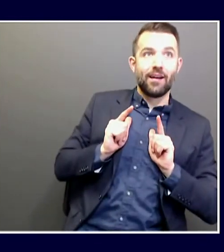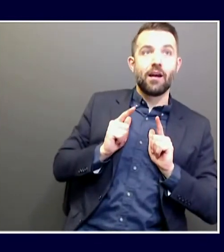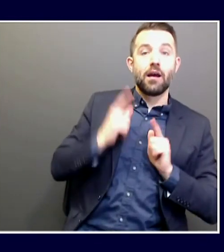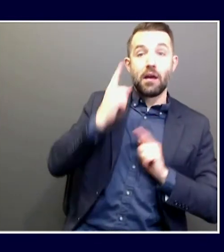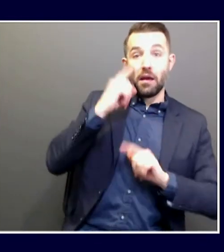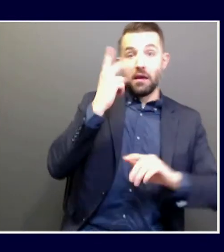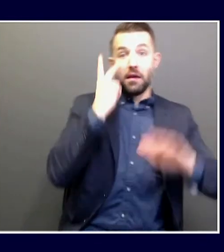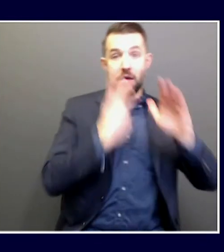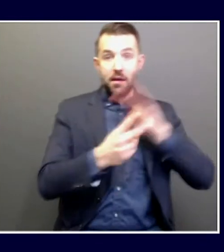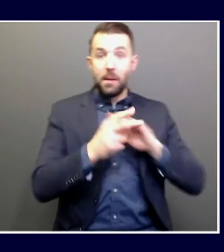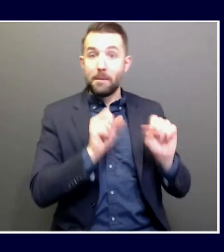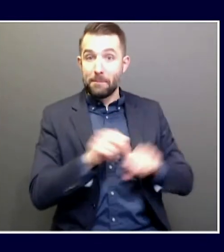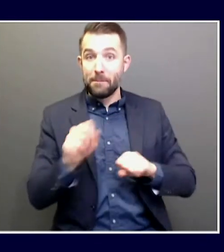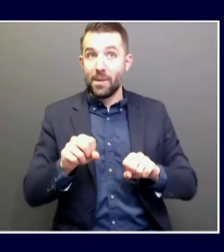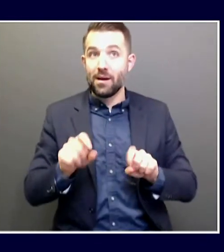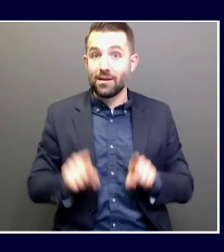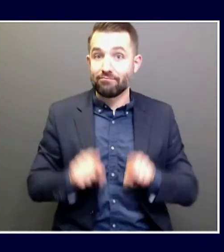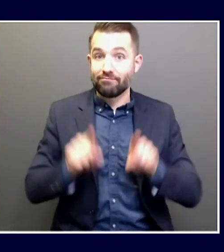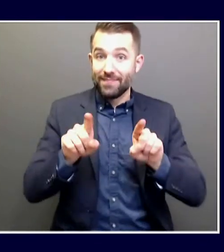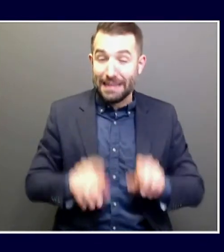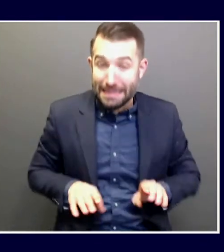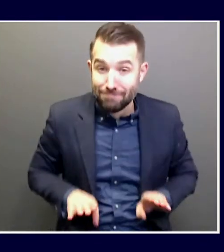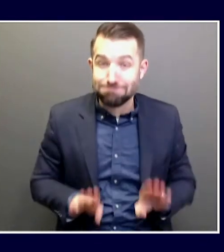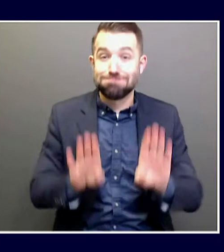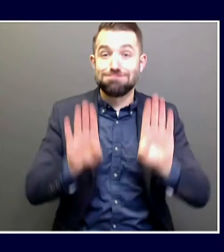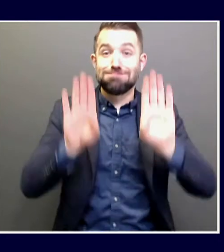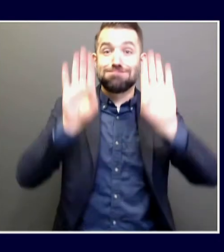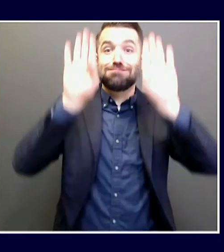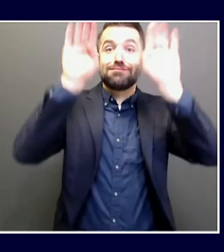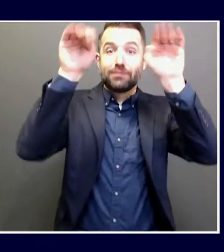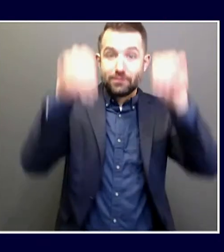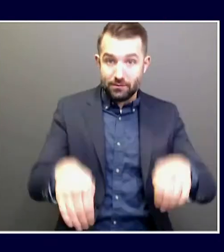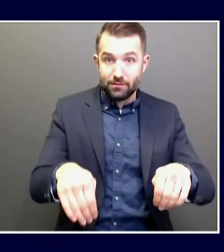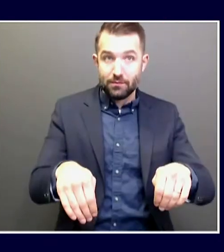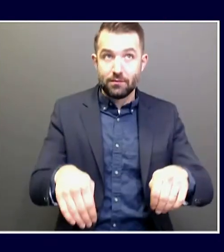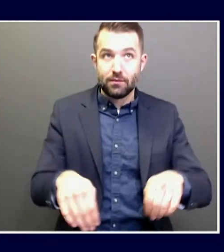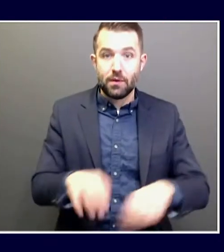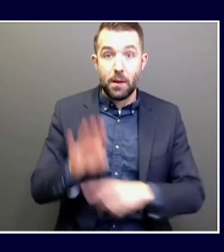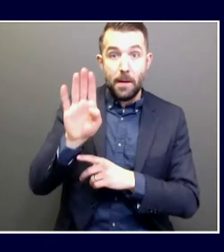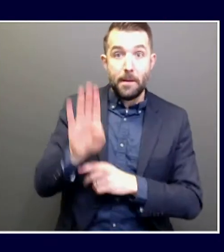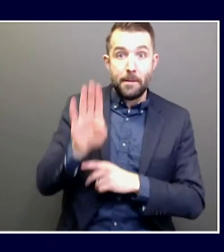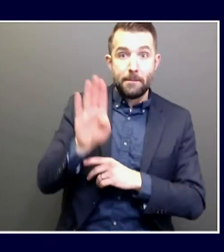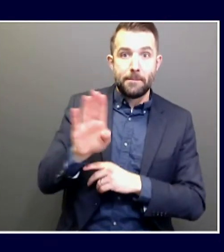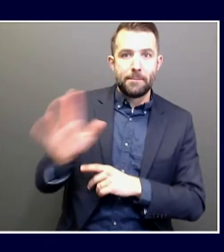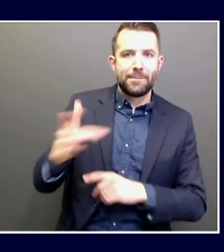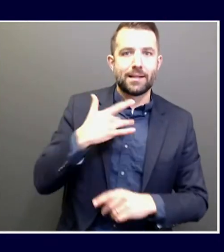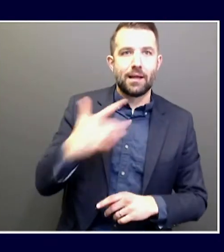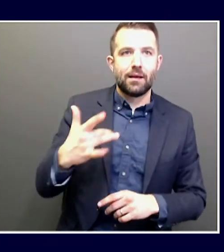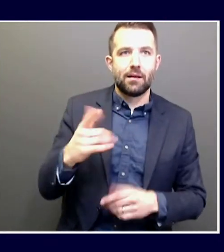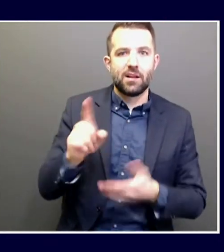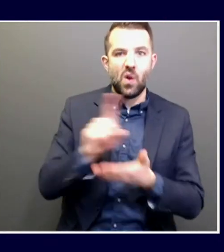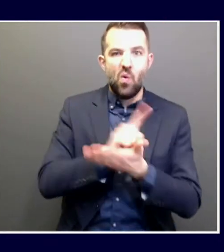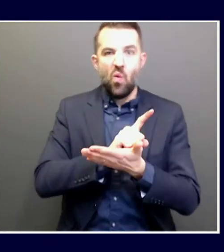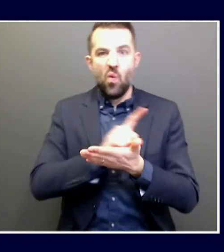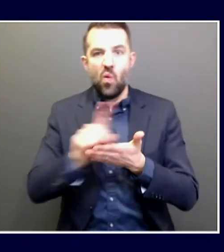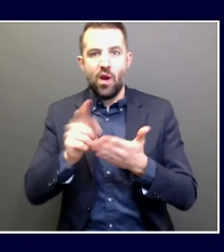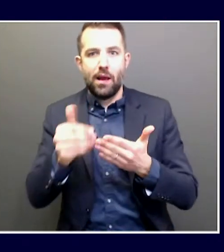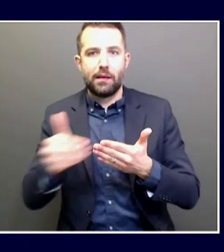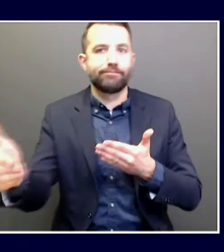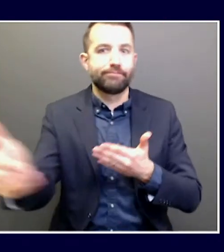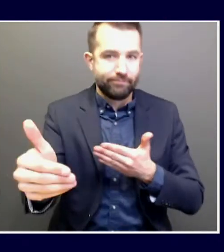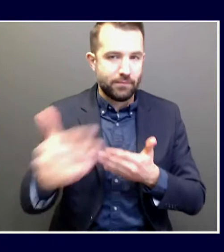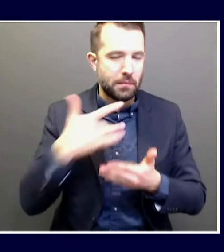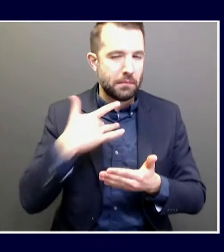in epidemiological time, the greater Boston area, about 10 to 12 days in epidemiological